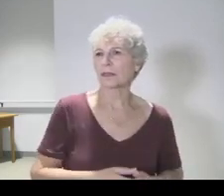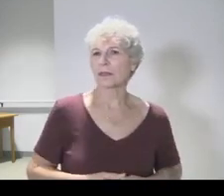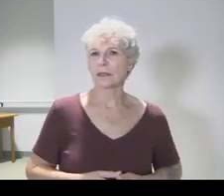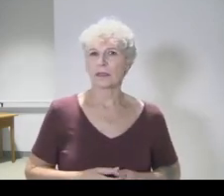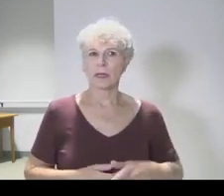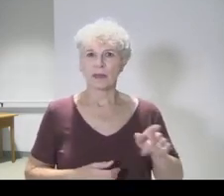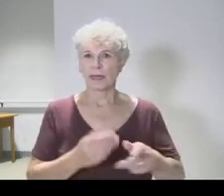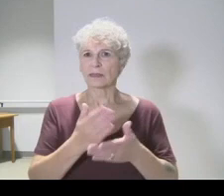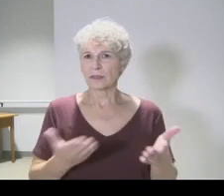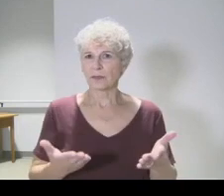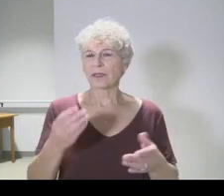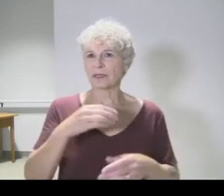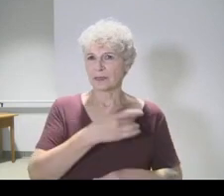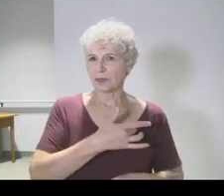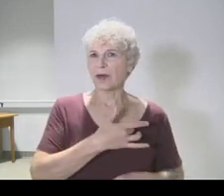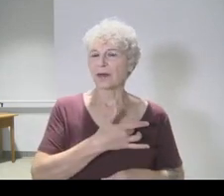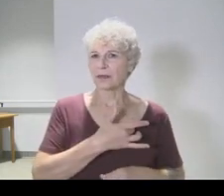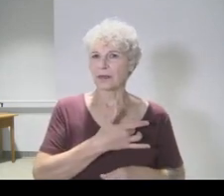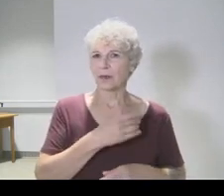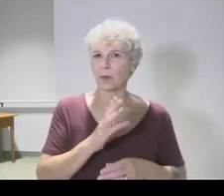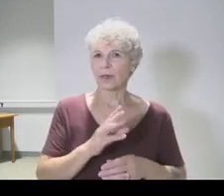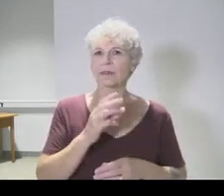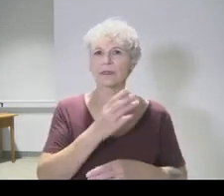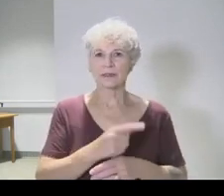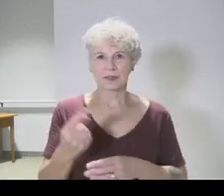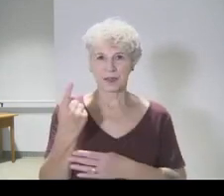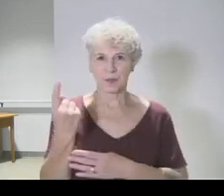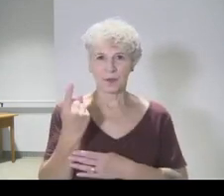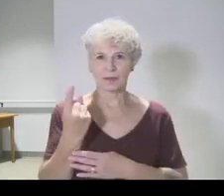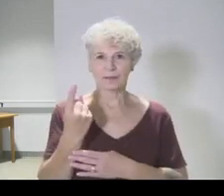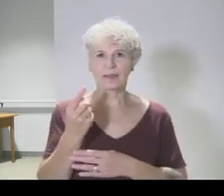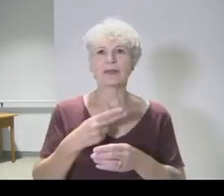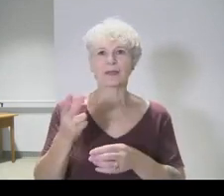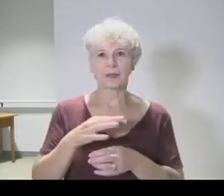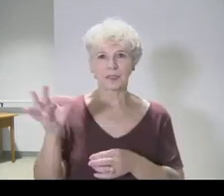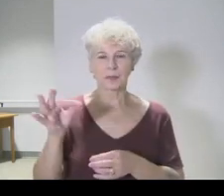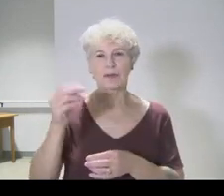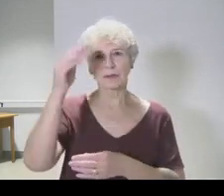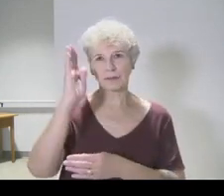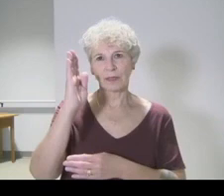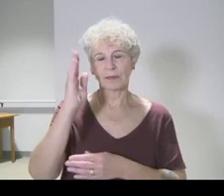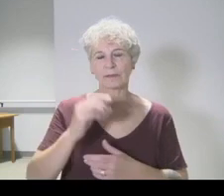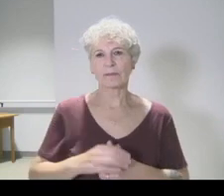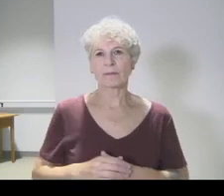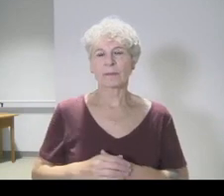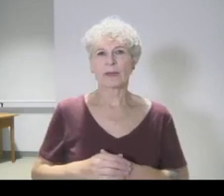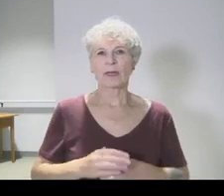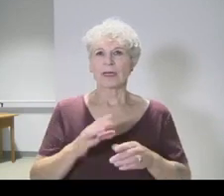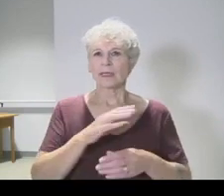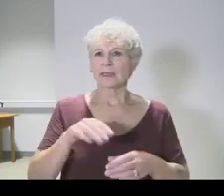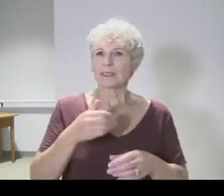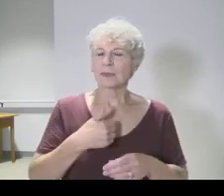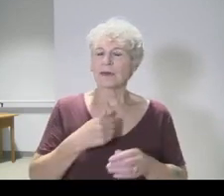That something in his heart was someone, the Holy Spirit of God. The Spirit guides us